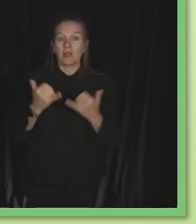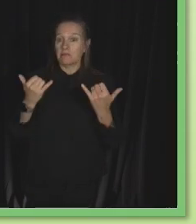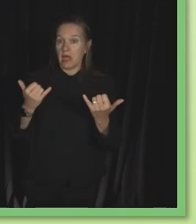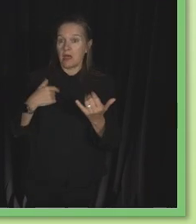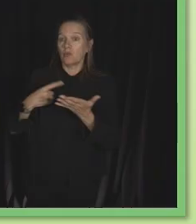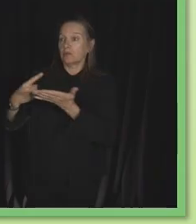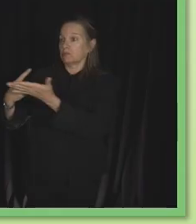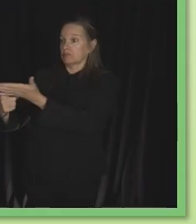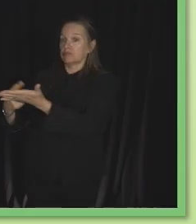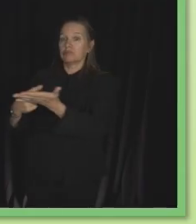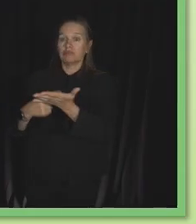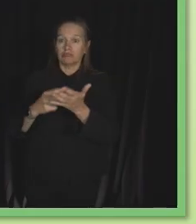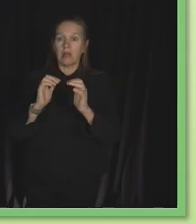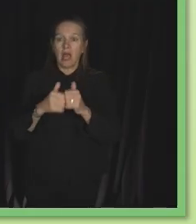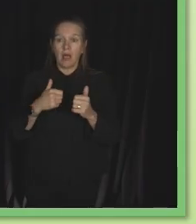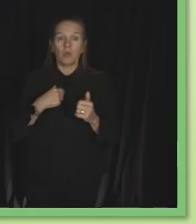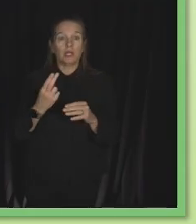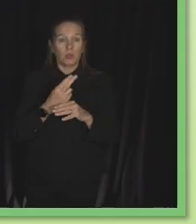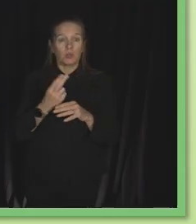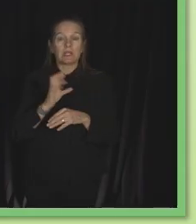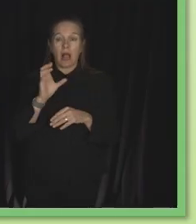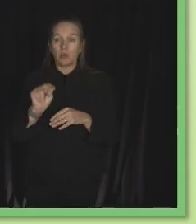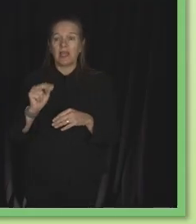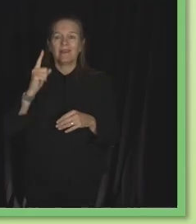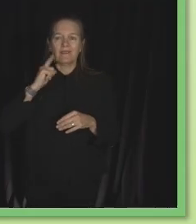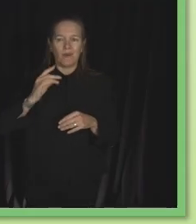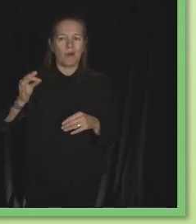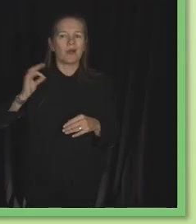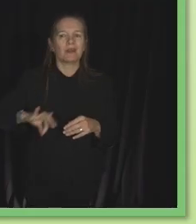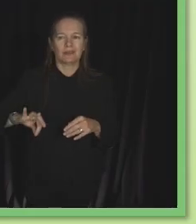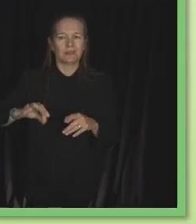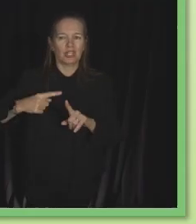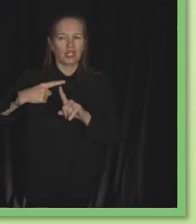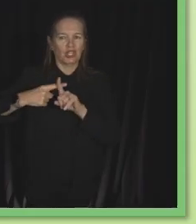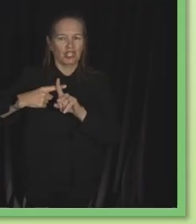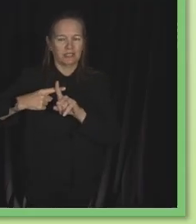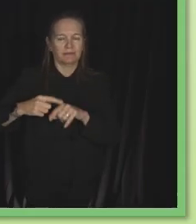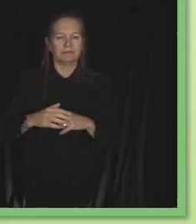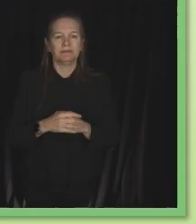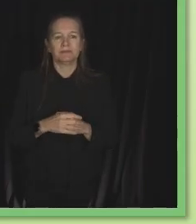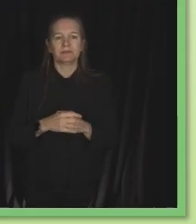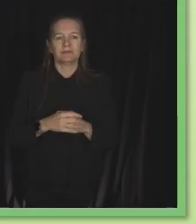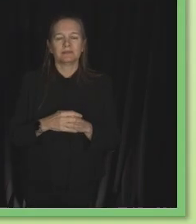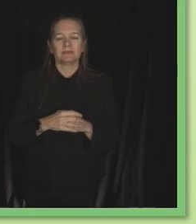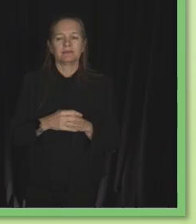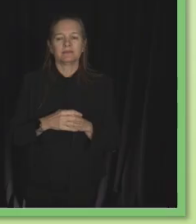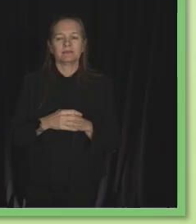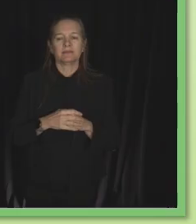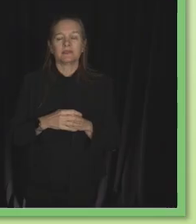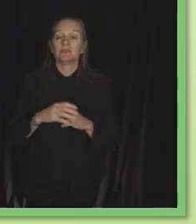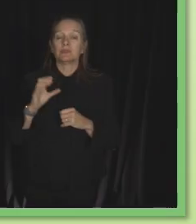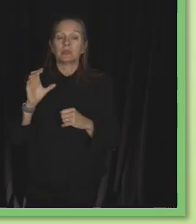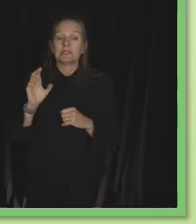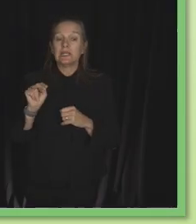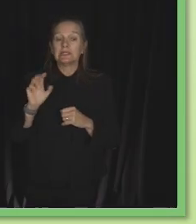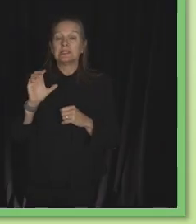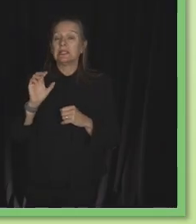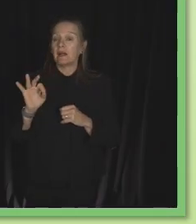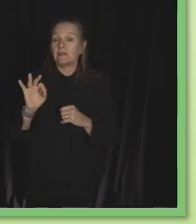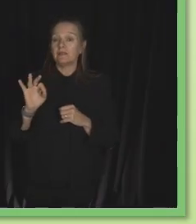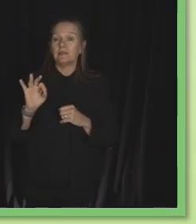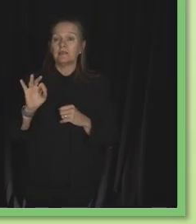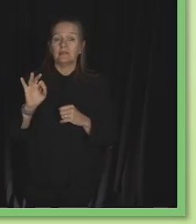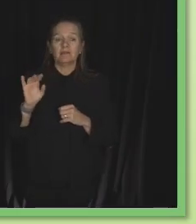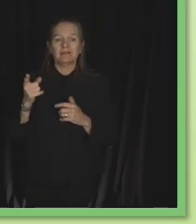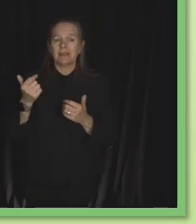how we use cloud native for good. As a CNCF TOC member, could you enlighten us